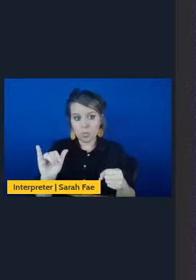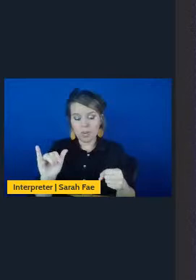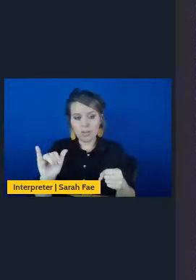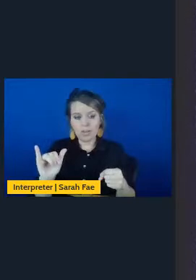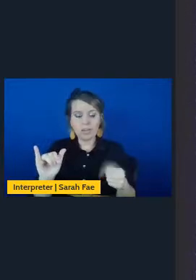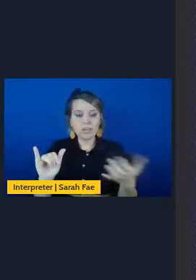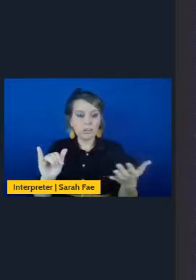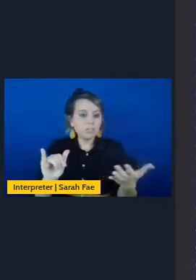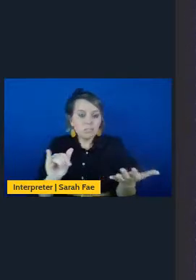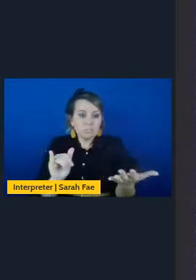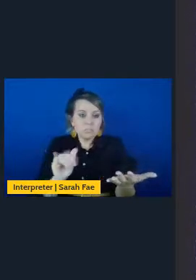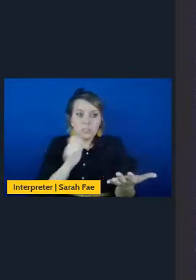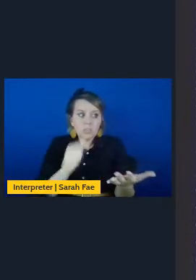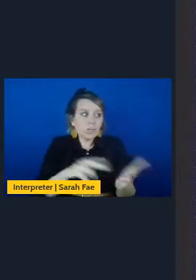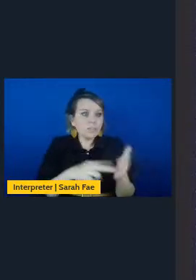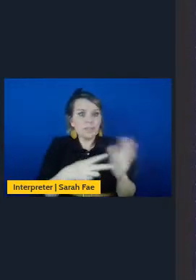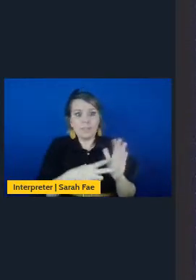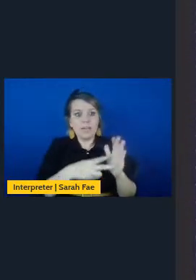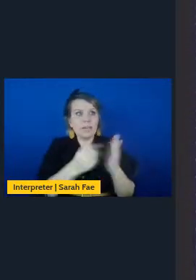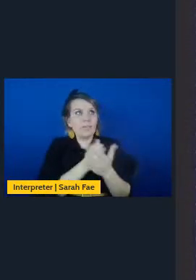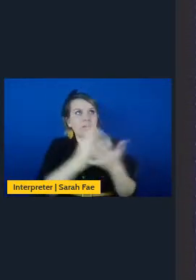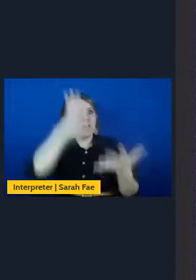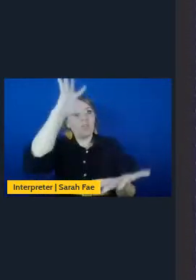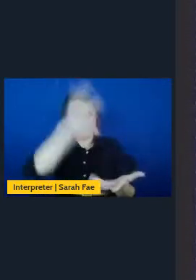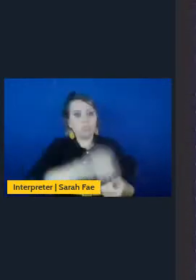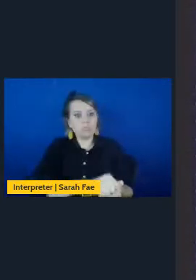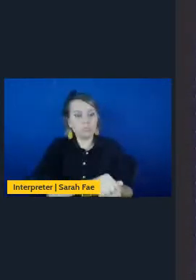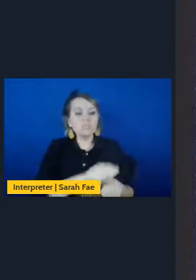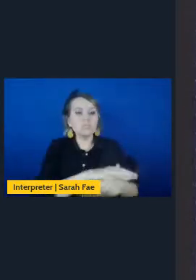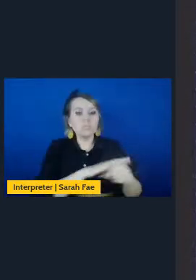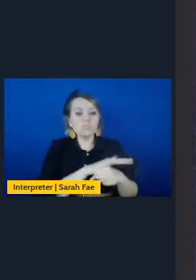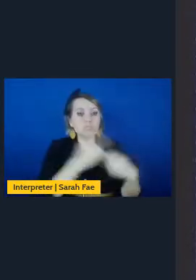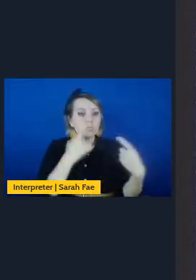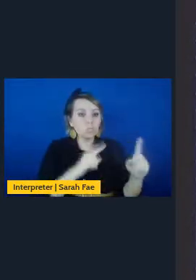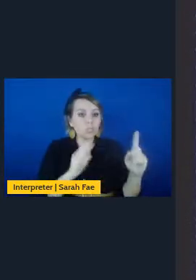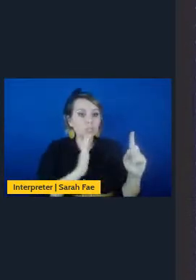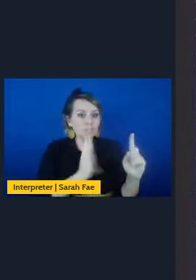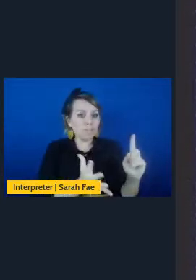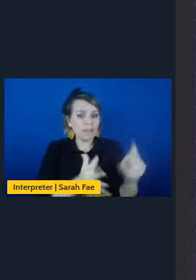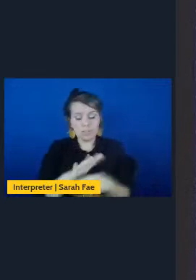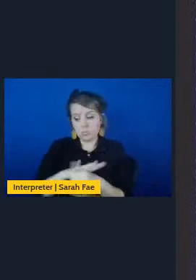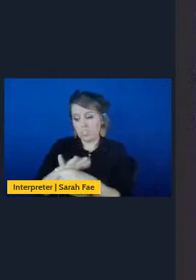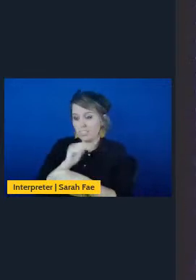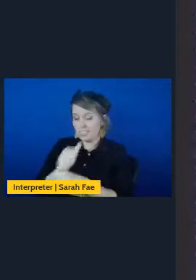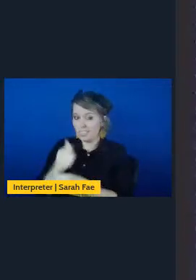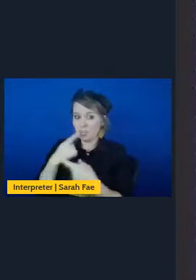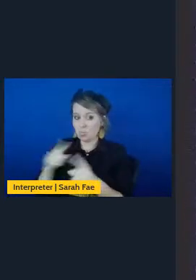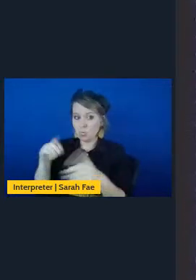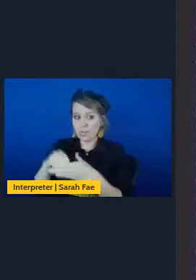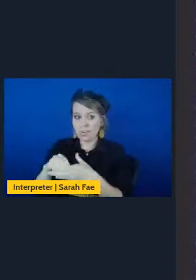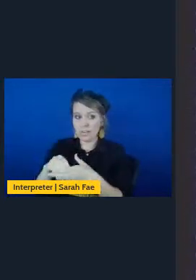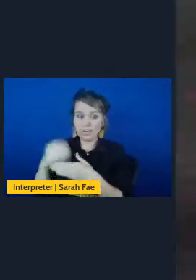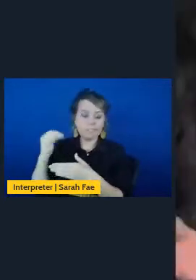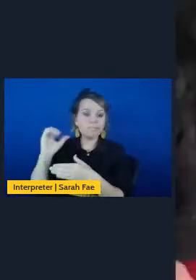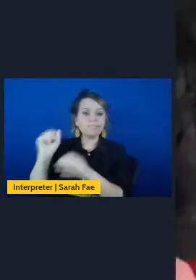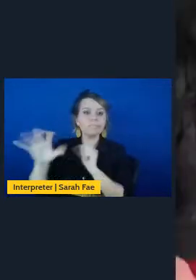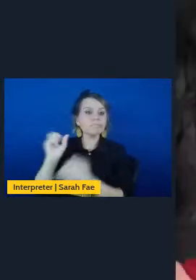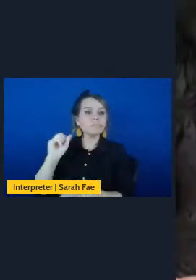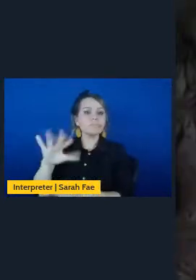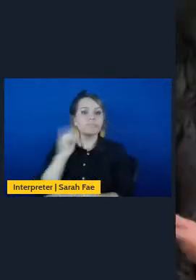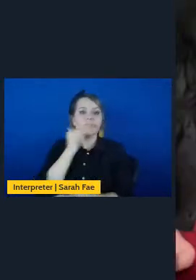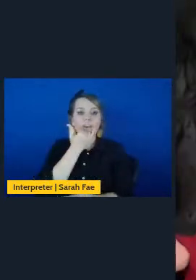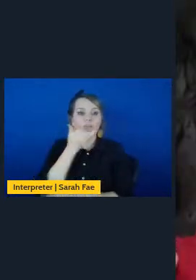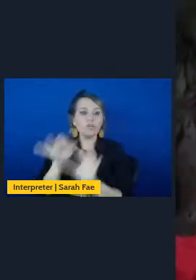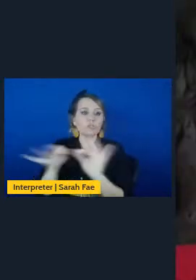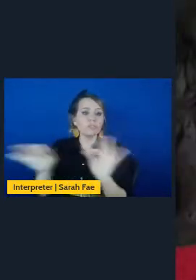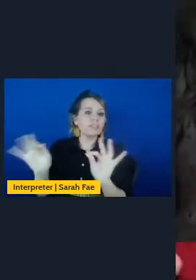taking down the entire build, so the regions it works in are fine, and the regions that it didn't work in just throw errors. Great.